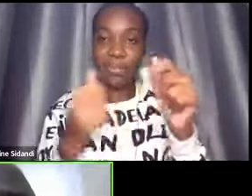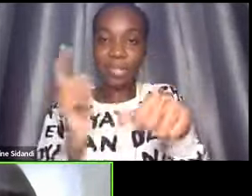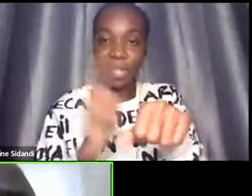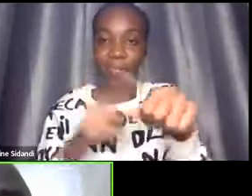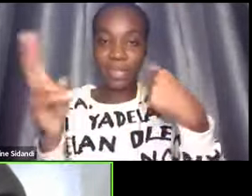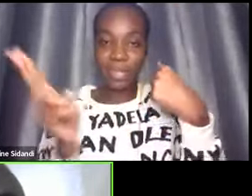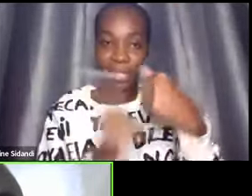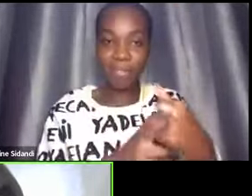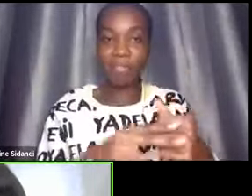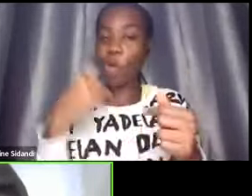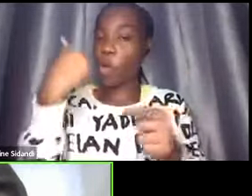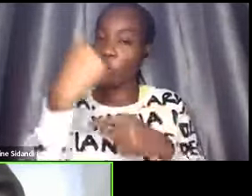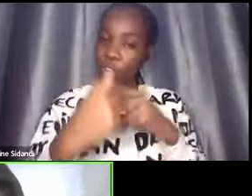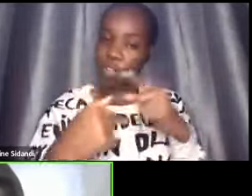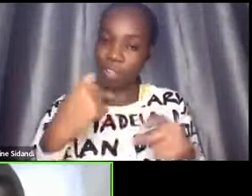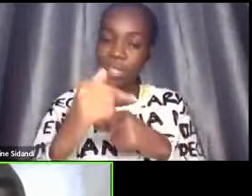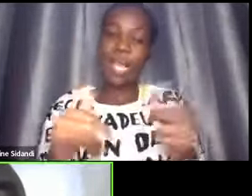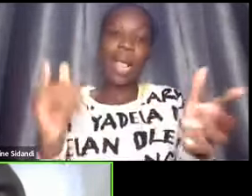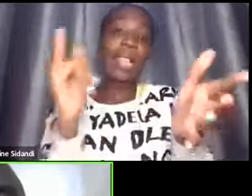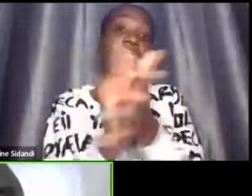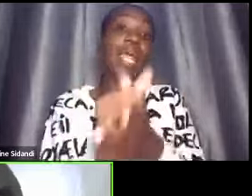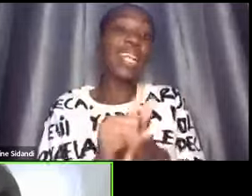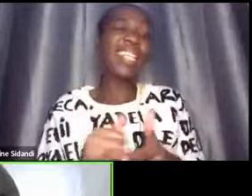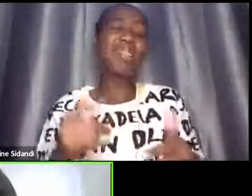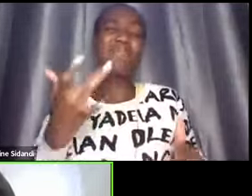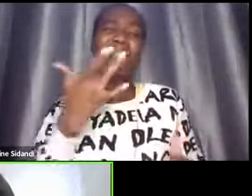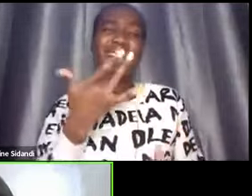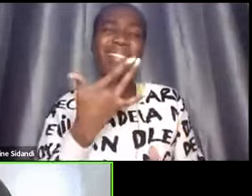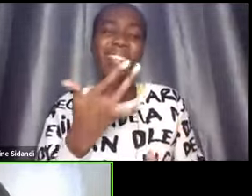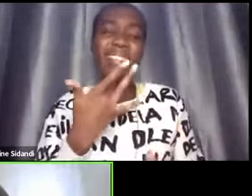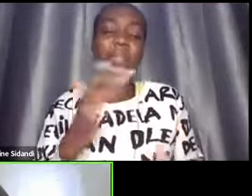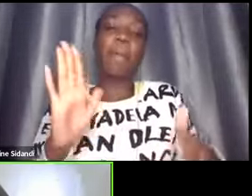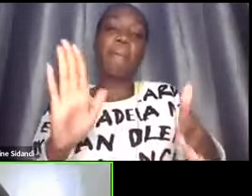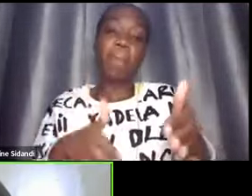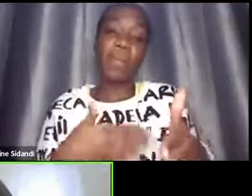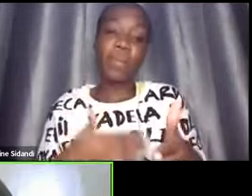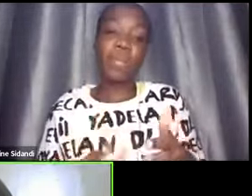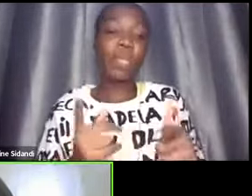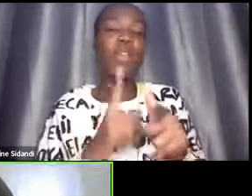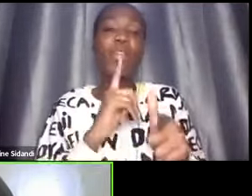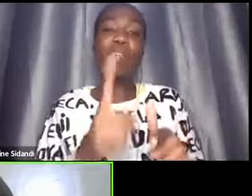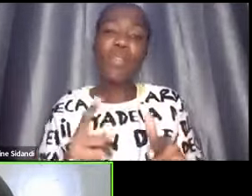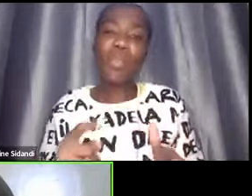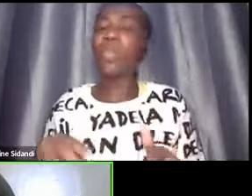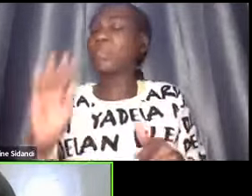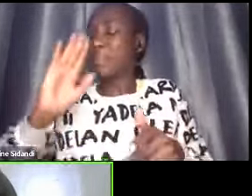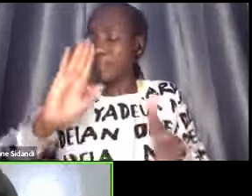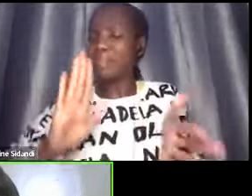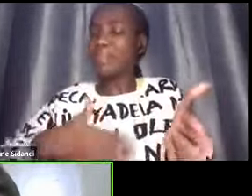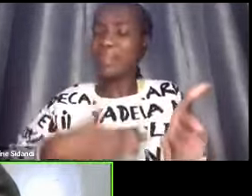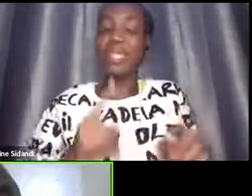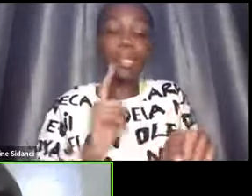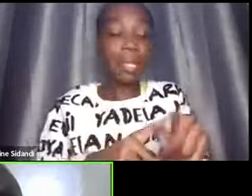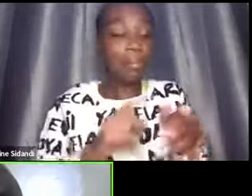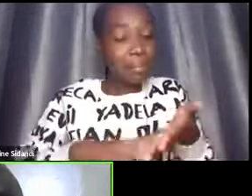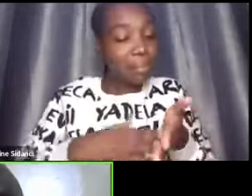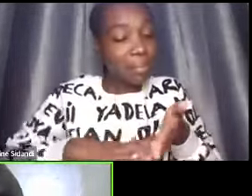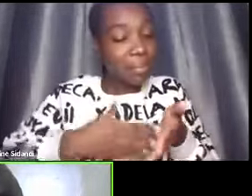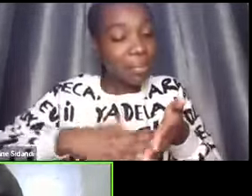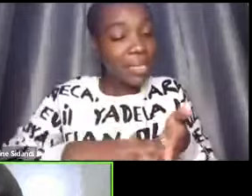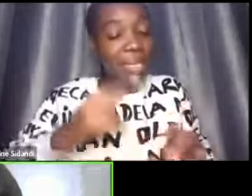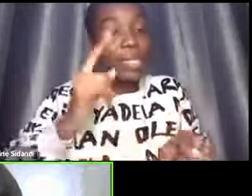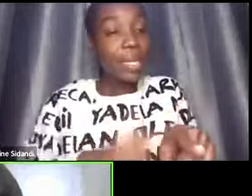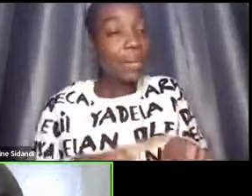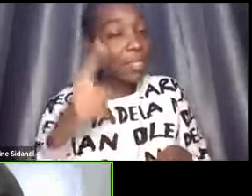this was the favorite music for the lady. So she could sing along as she watched the utensils. She went to sleep singing along with the young